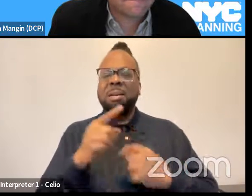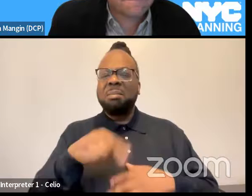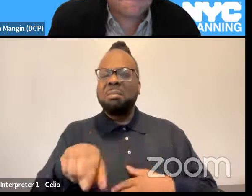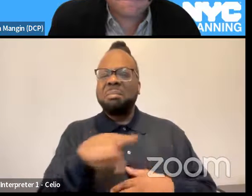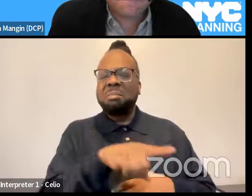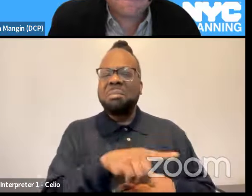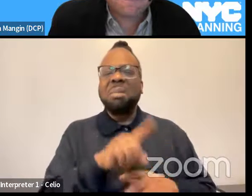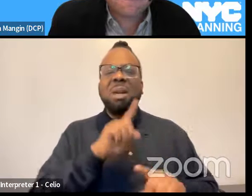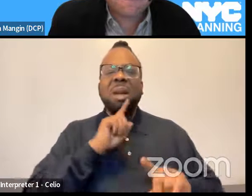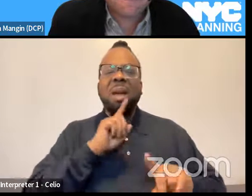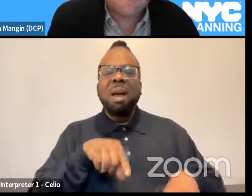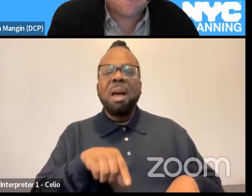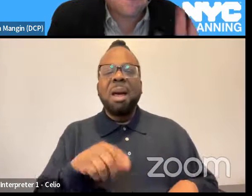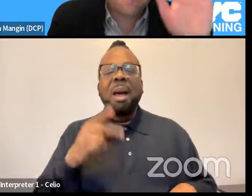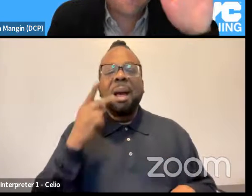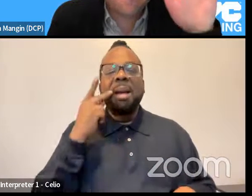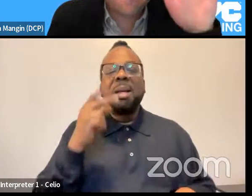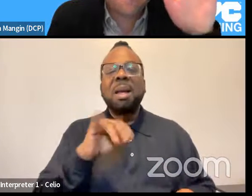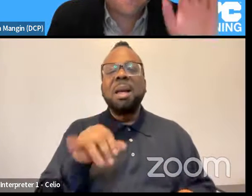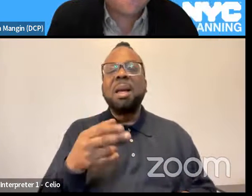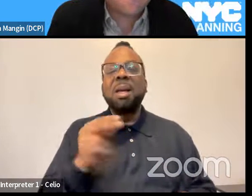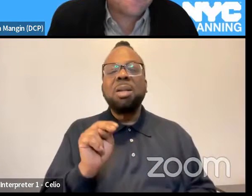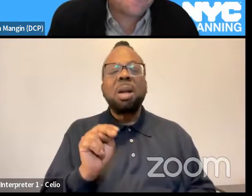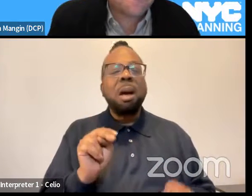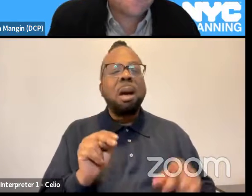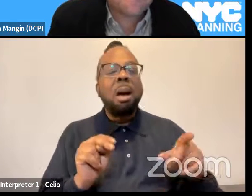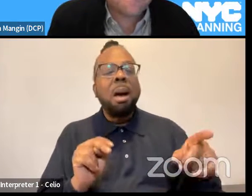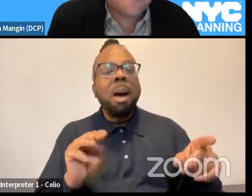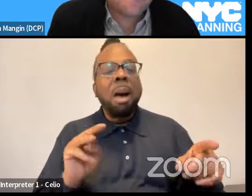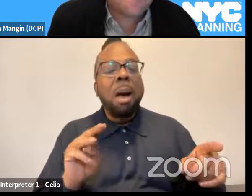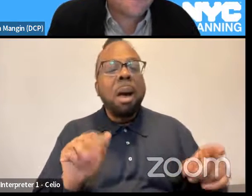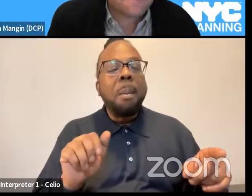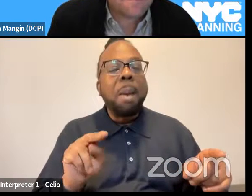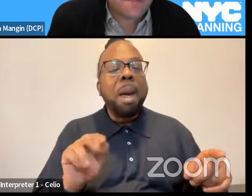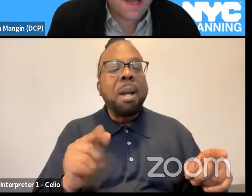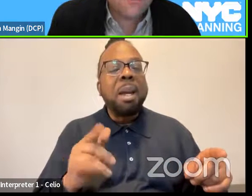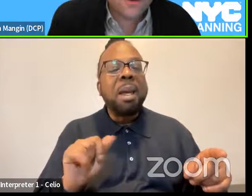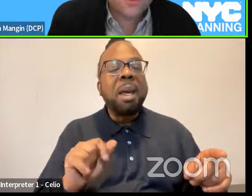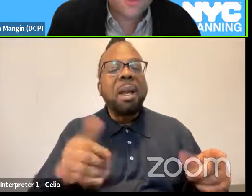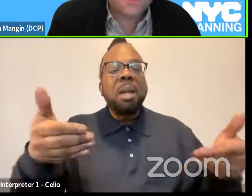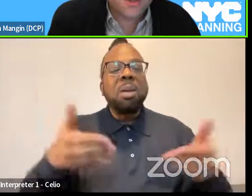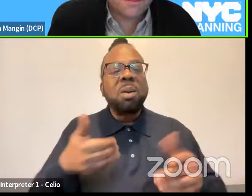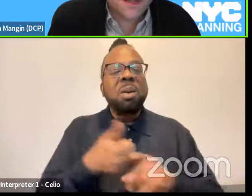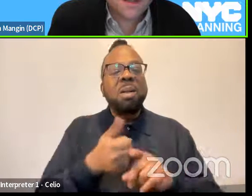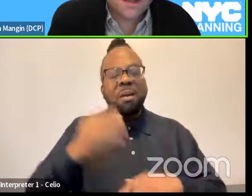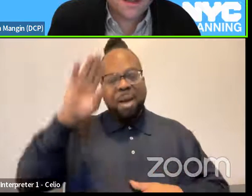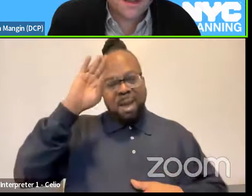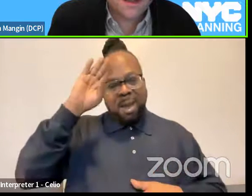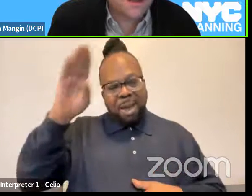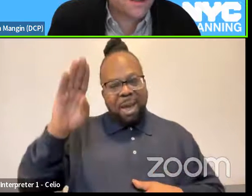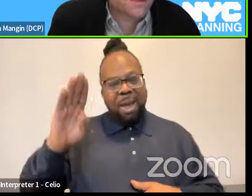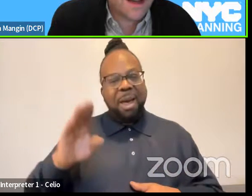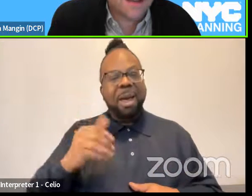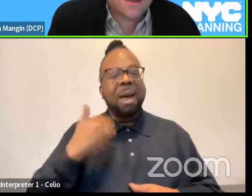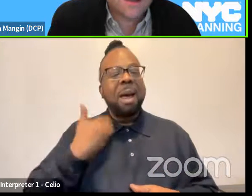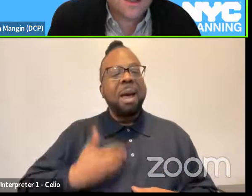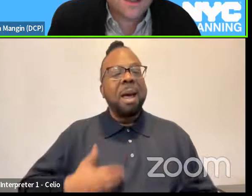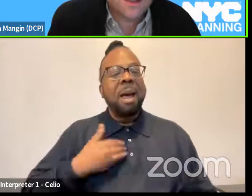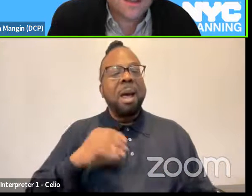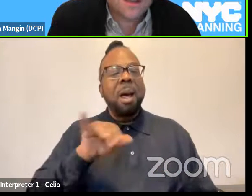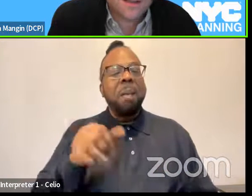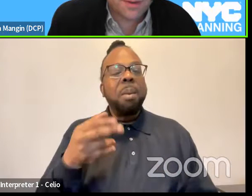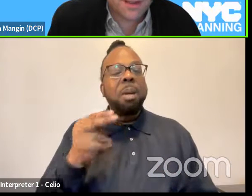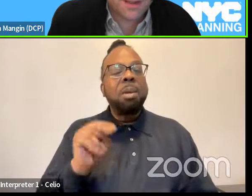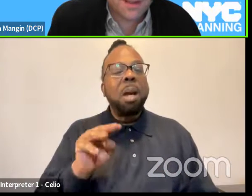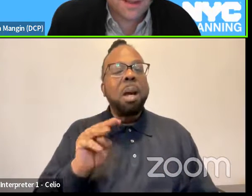I do see John Mangan is on now. John, if you just want to introduce yourself. Hi, folks. I'm John Mangan, Director of the Housing